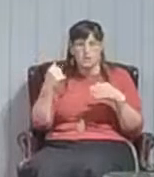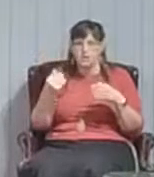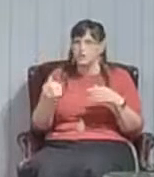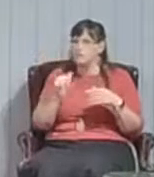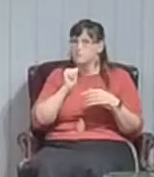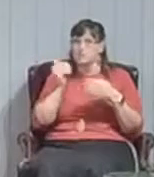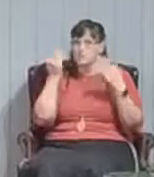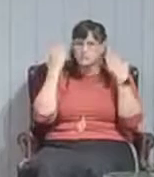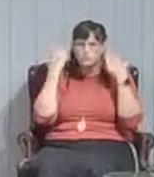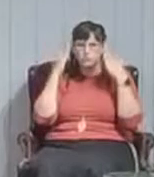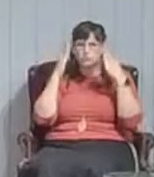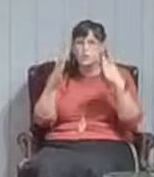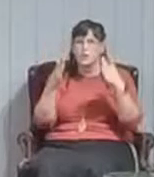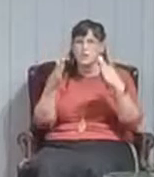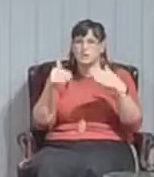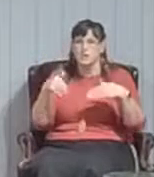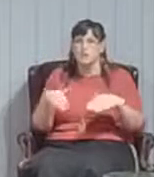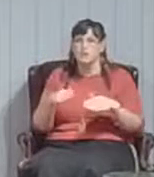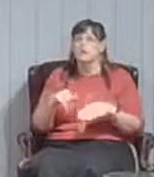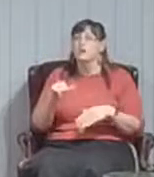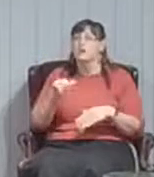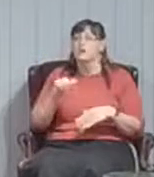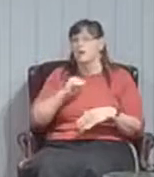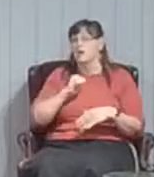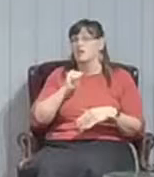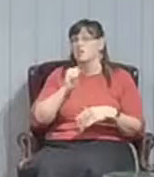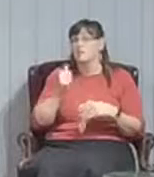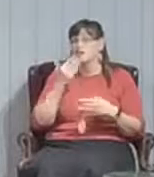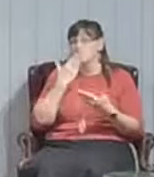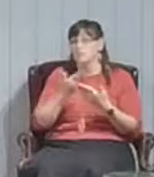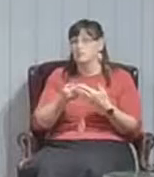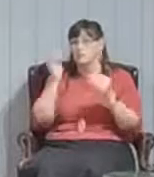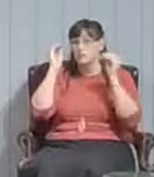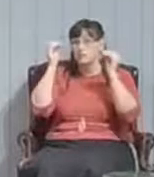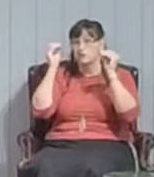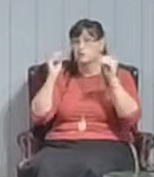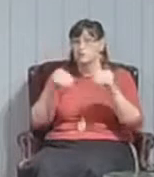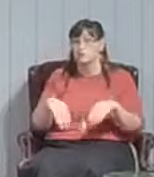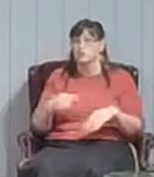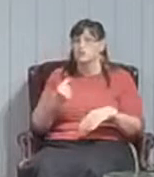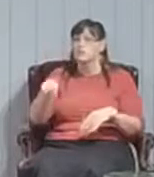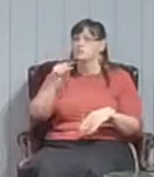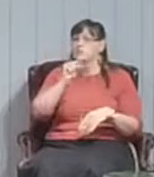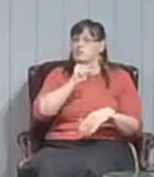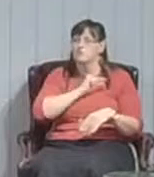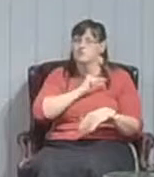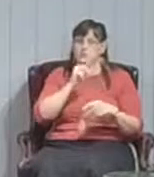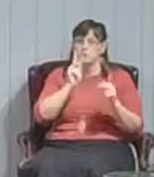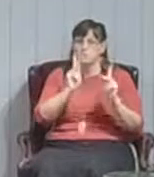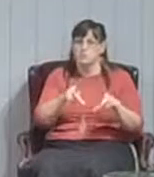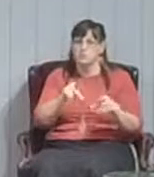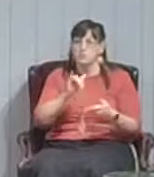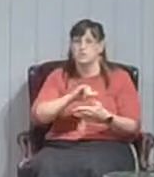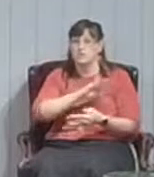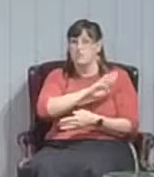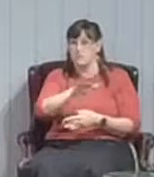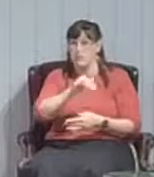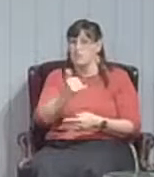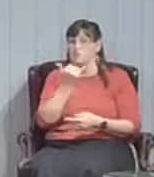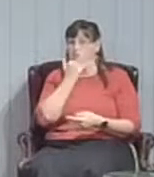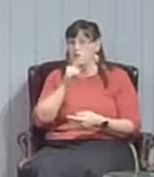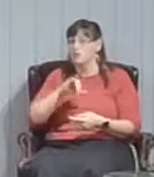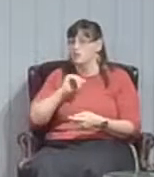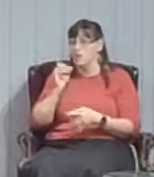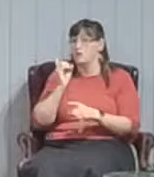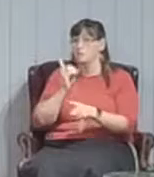And I guarantee this: I am not a good enough teacher to convince anybody that they're wrong and I'm right. And if something